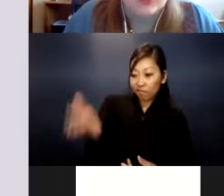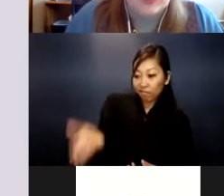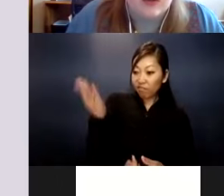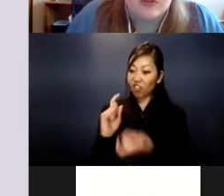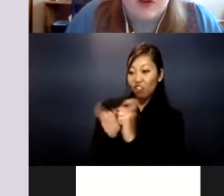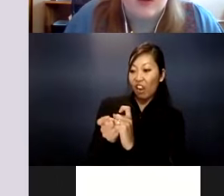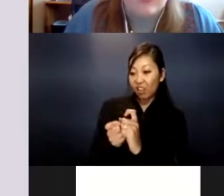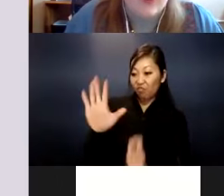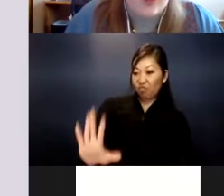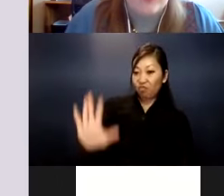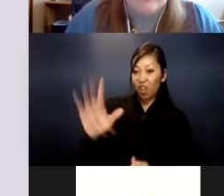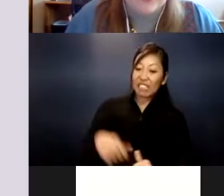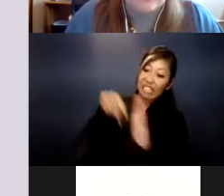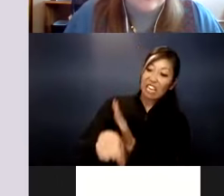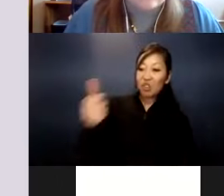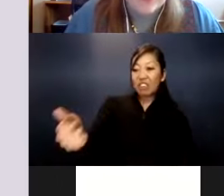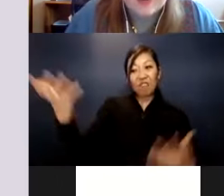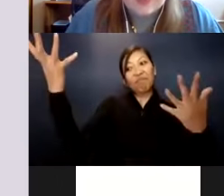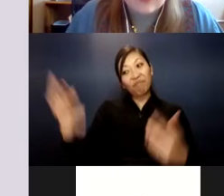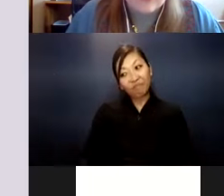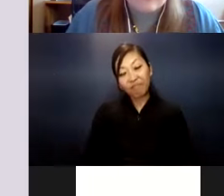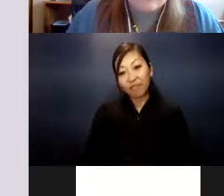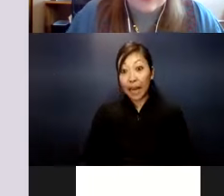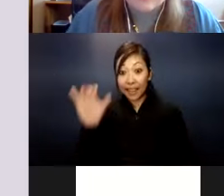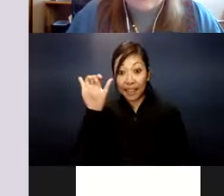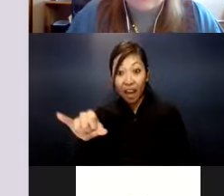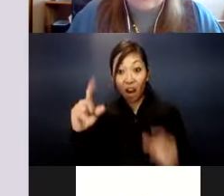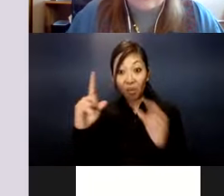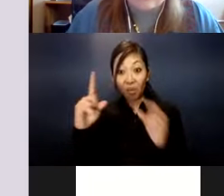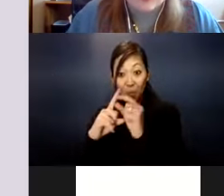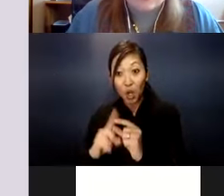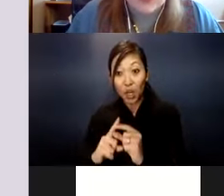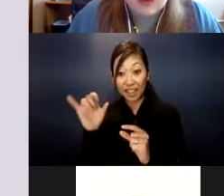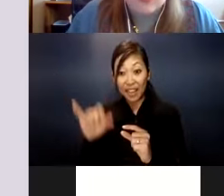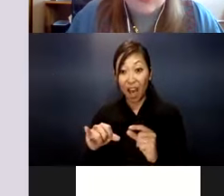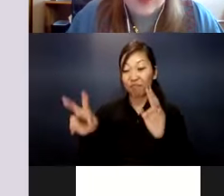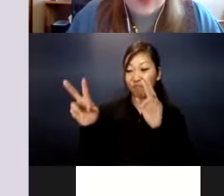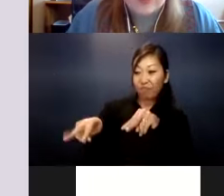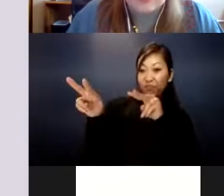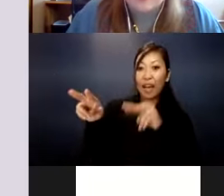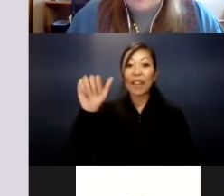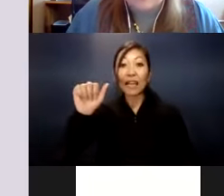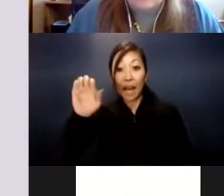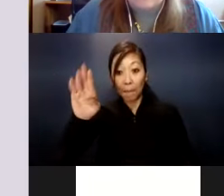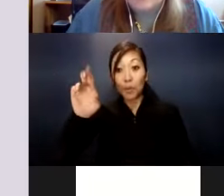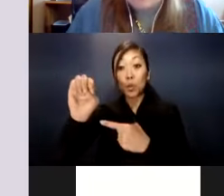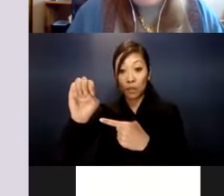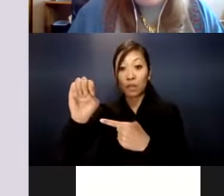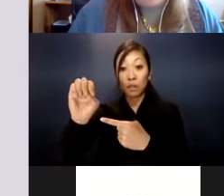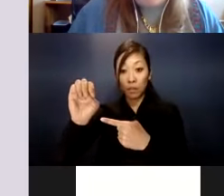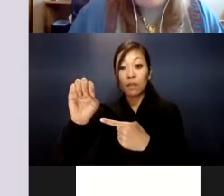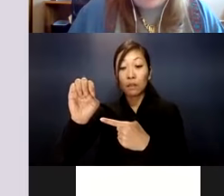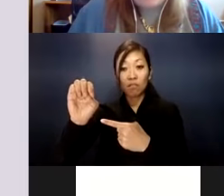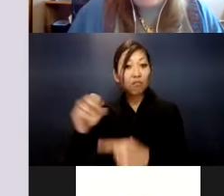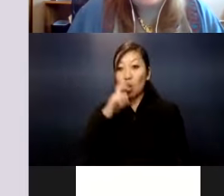or you should kill yourself. Like that kind of stuff is abuse, and they don't